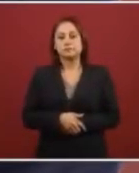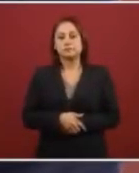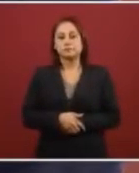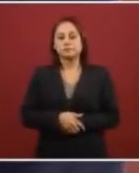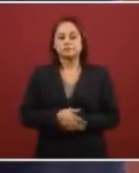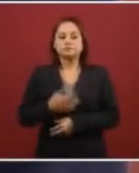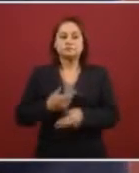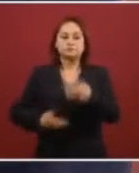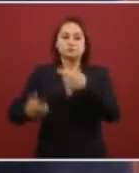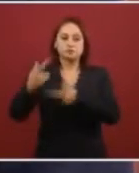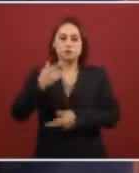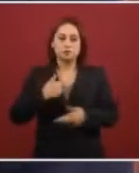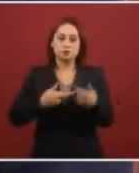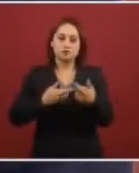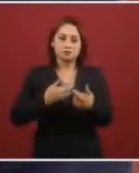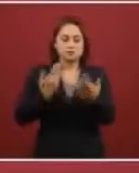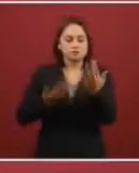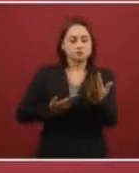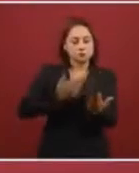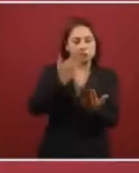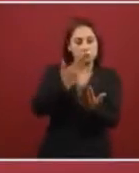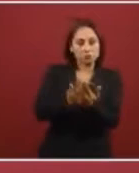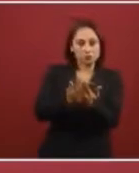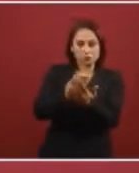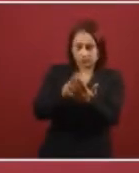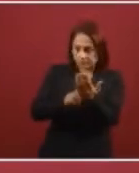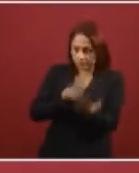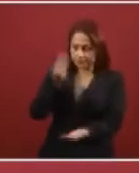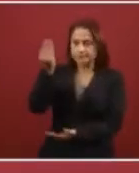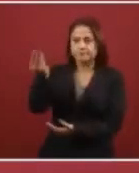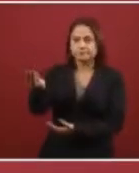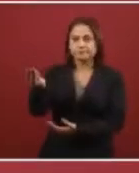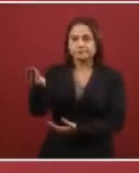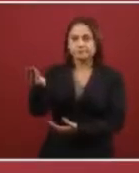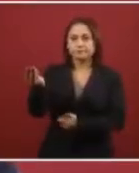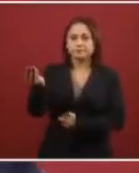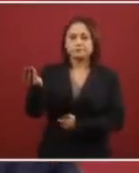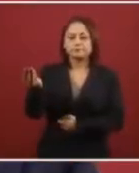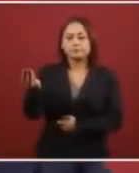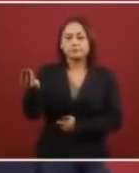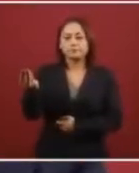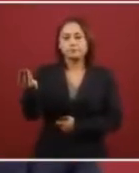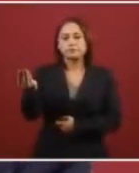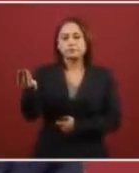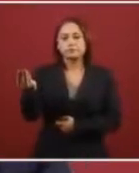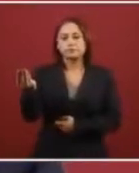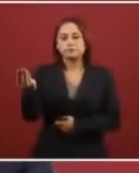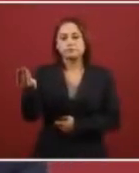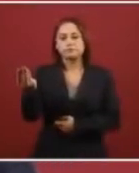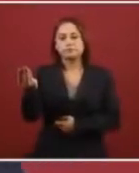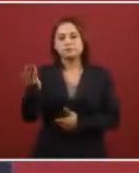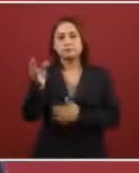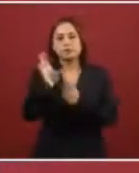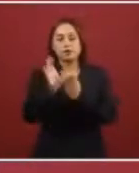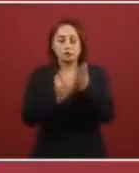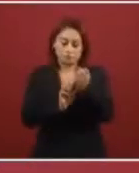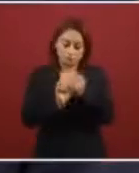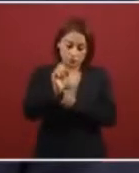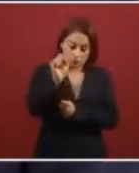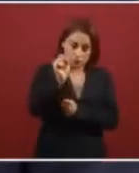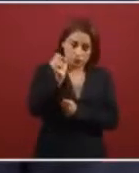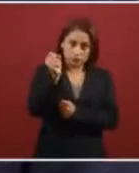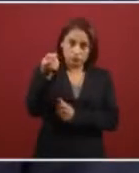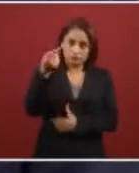enviar una iniciativa, to send an initiative para reformar la Constitución, in order to reform